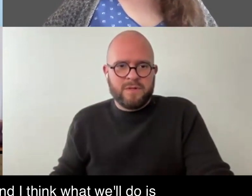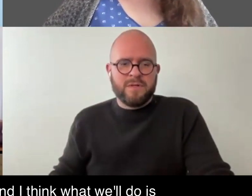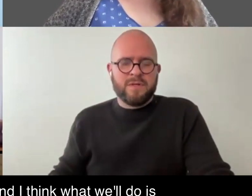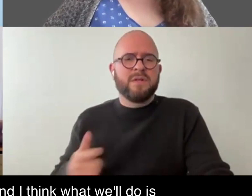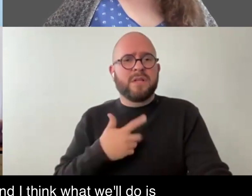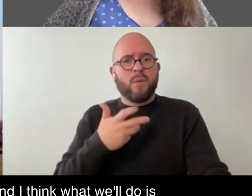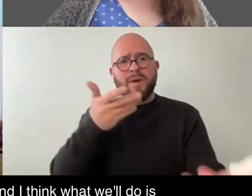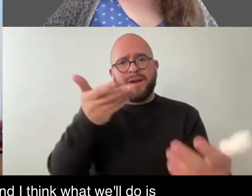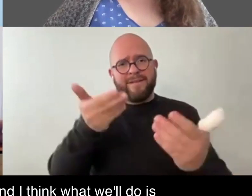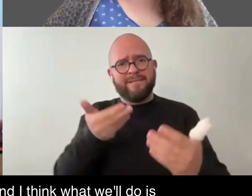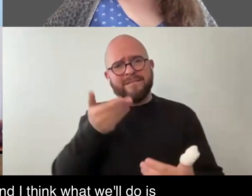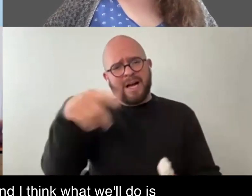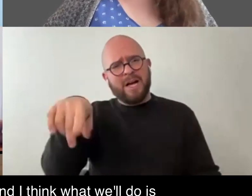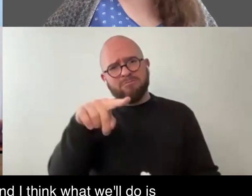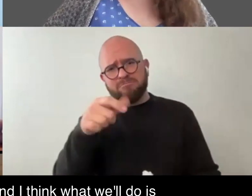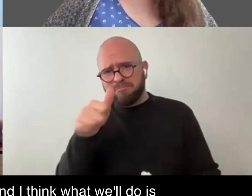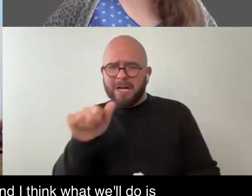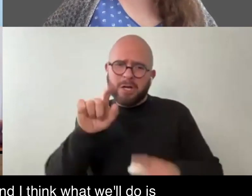Q&A. And